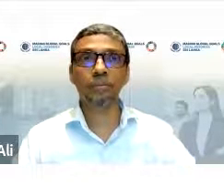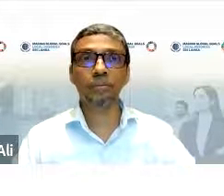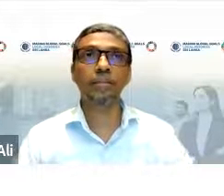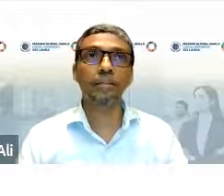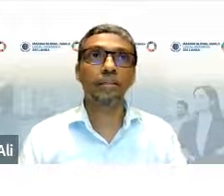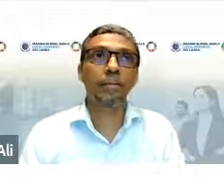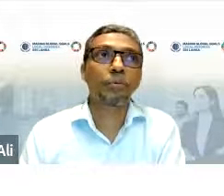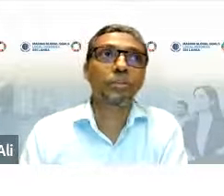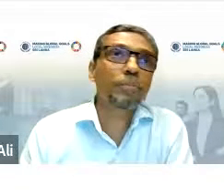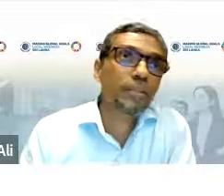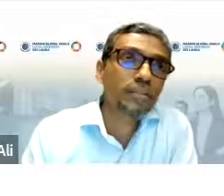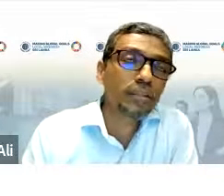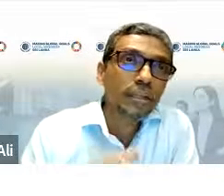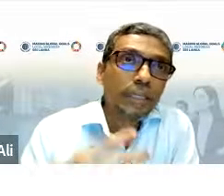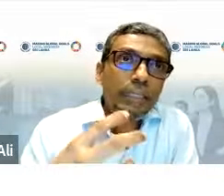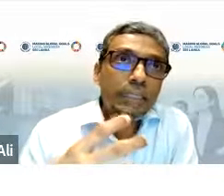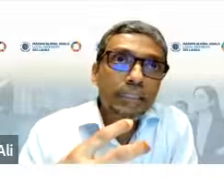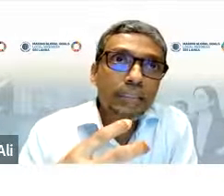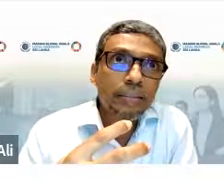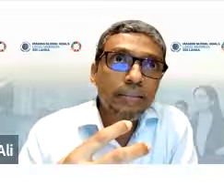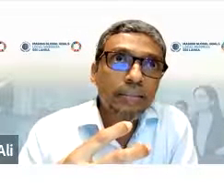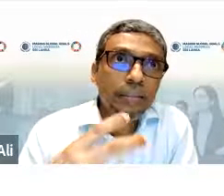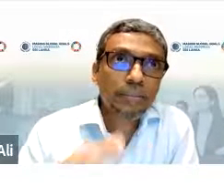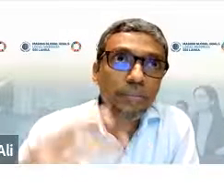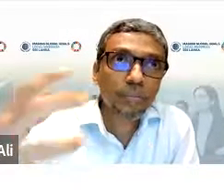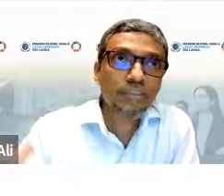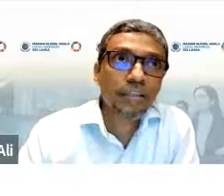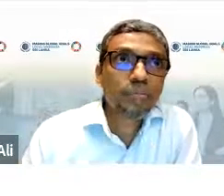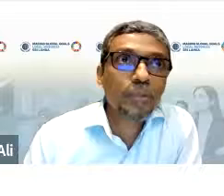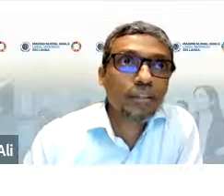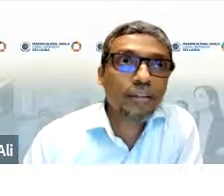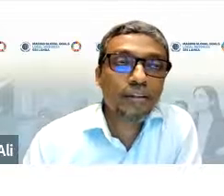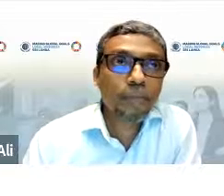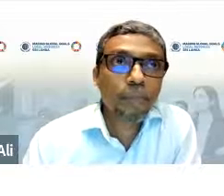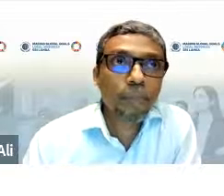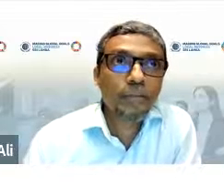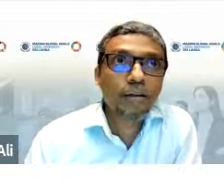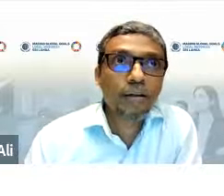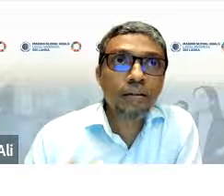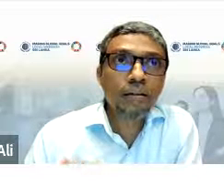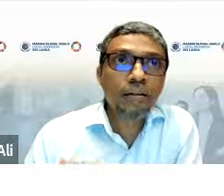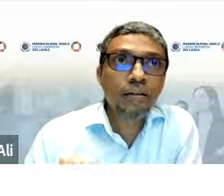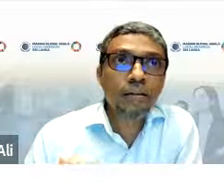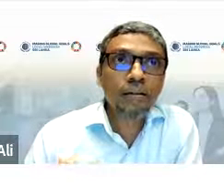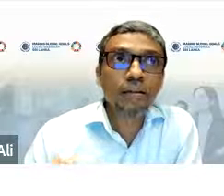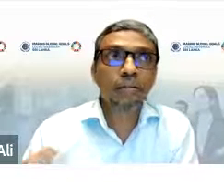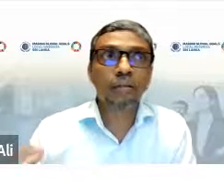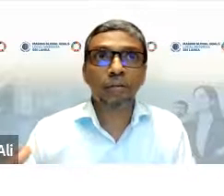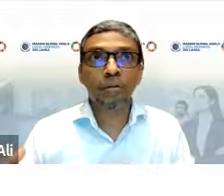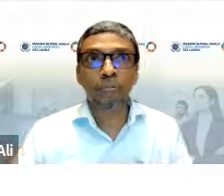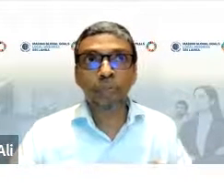in terms of supply, which means the customer is expecting